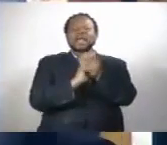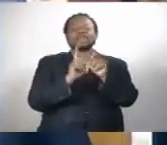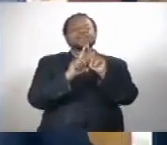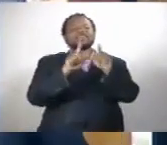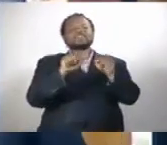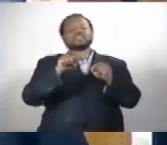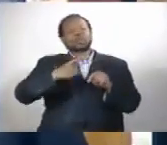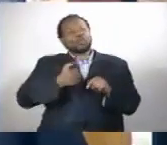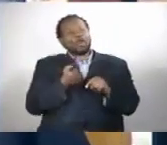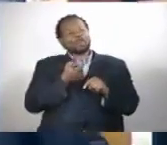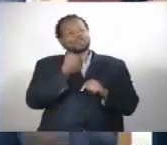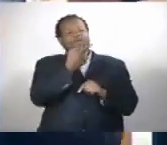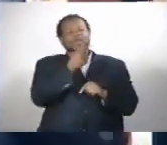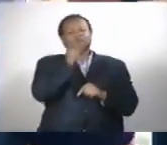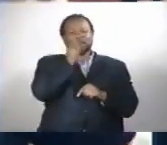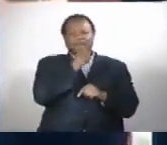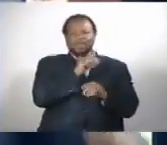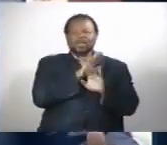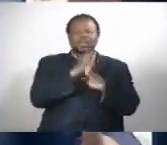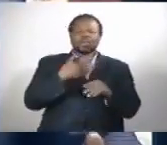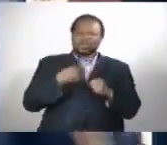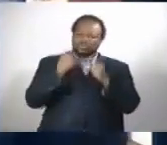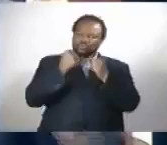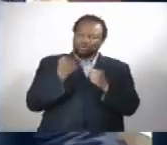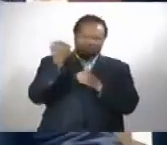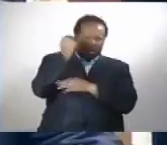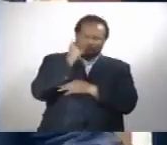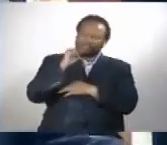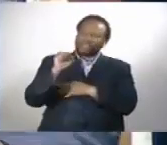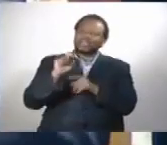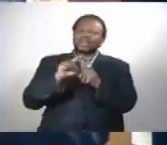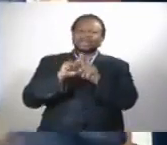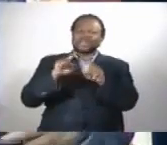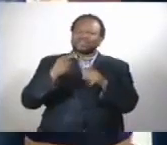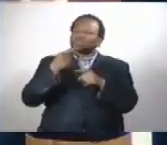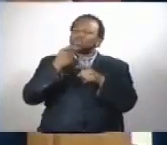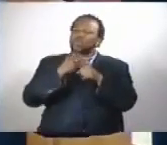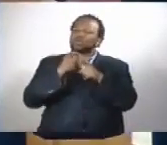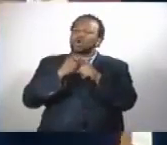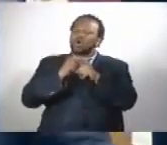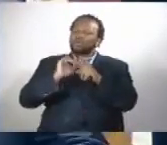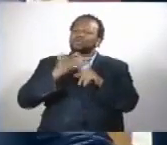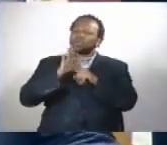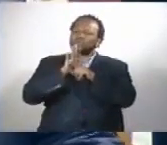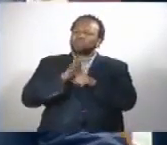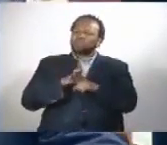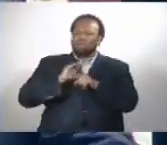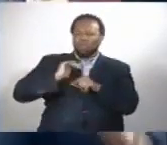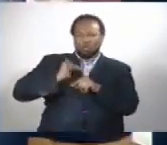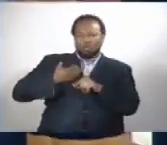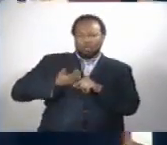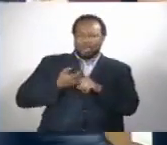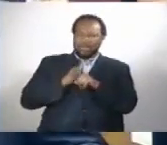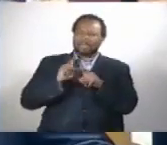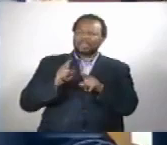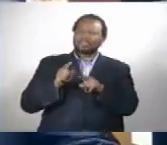she is a wife to somebody else. We strongly object to that. It's sexist, it's patriarchal,